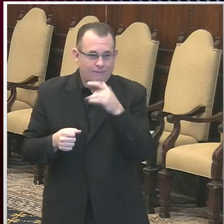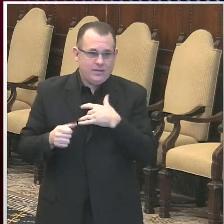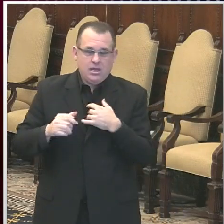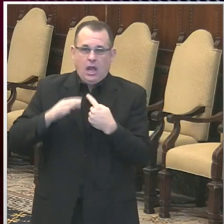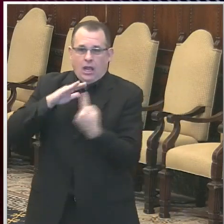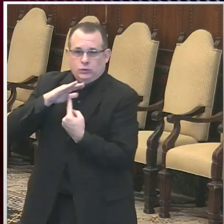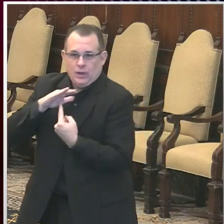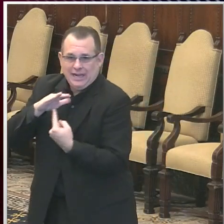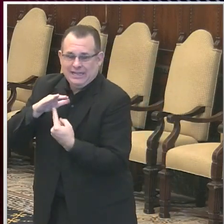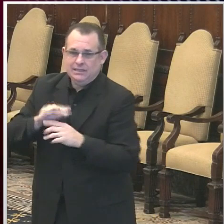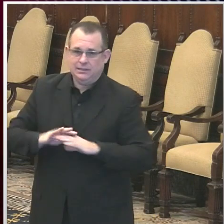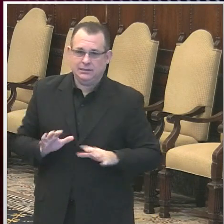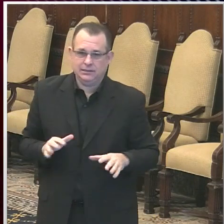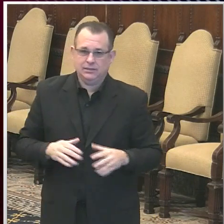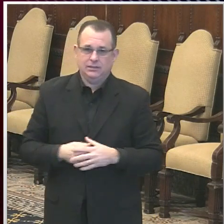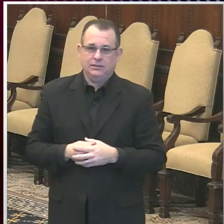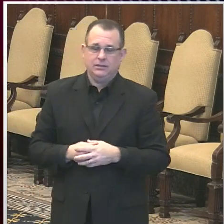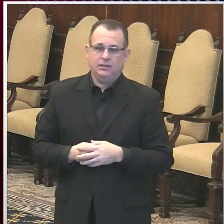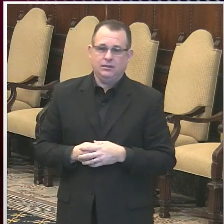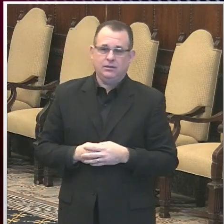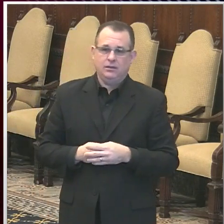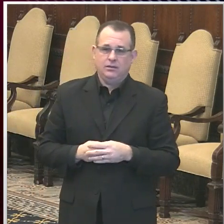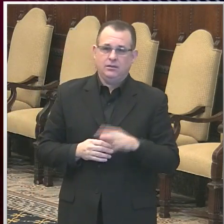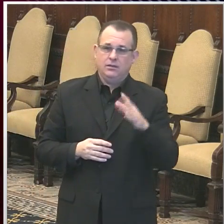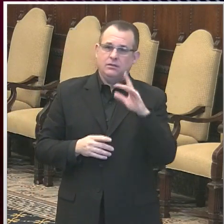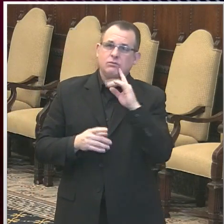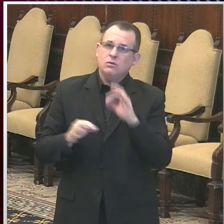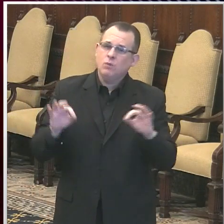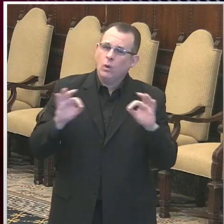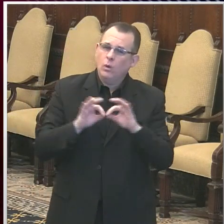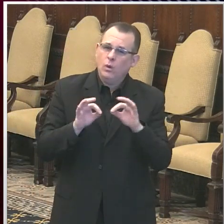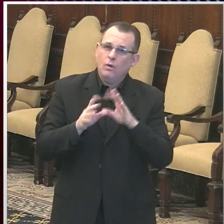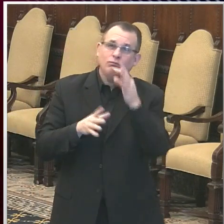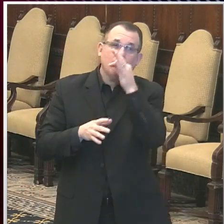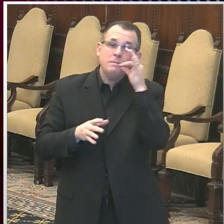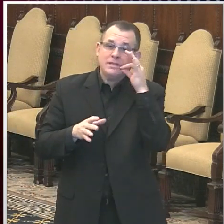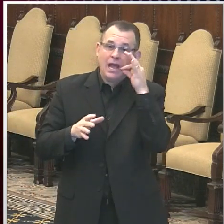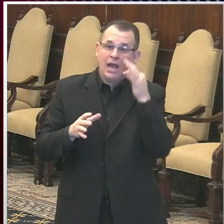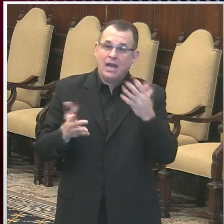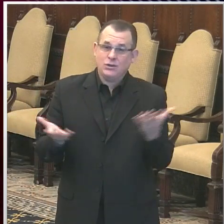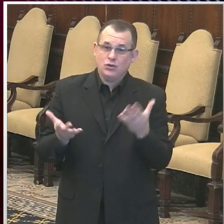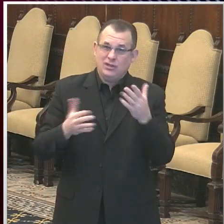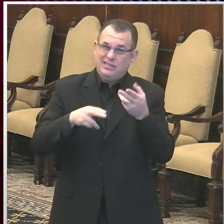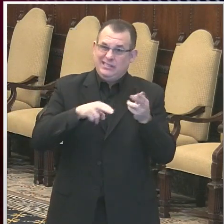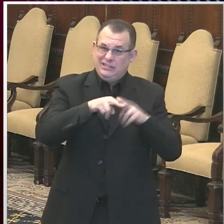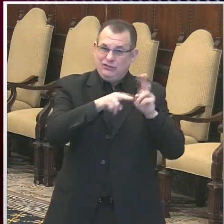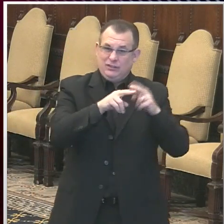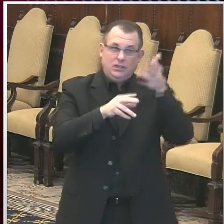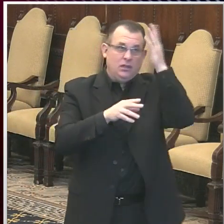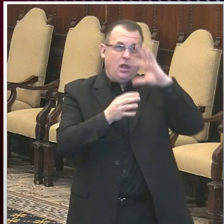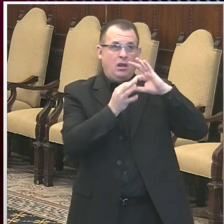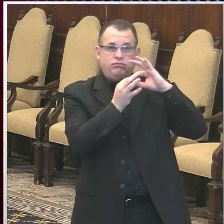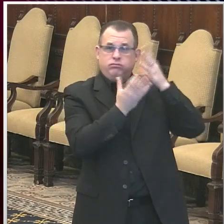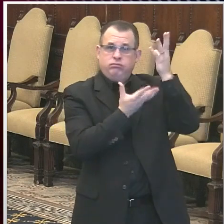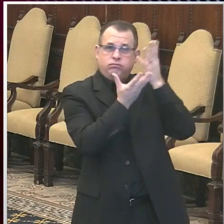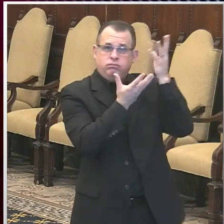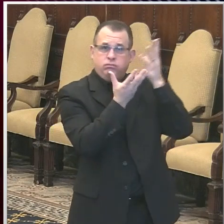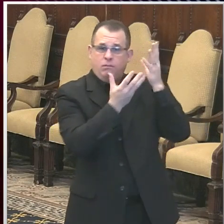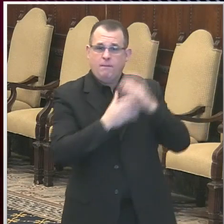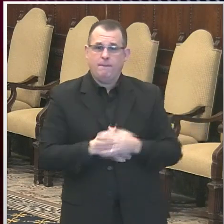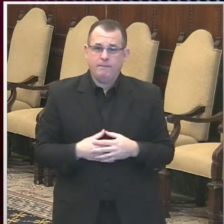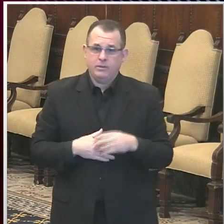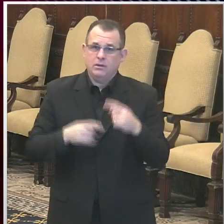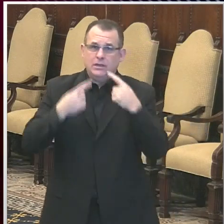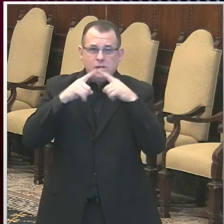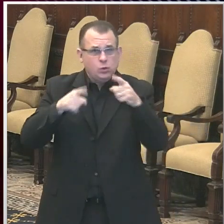this situation. The most important aspect of Ramadan, increasing God consciousness, can be attained despite